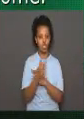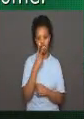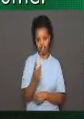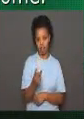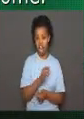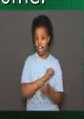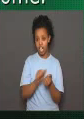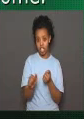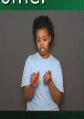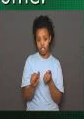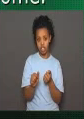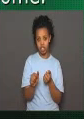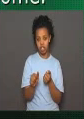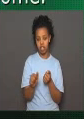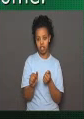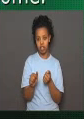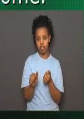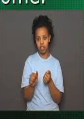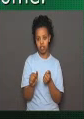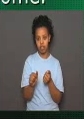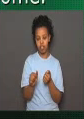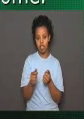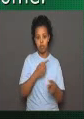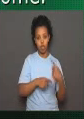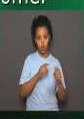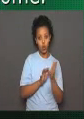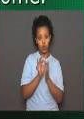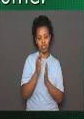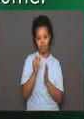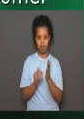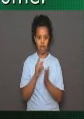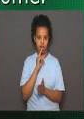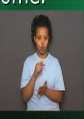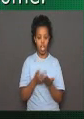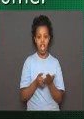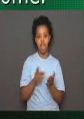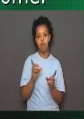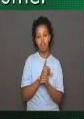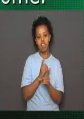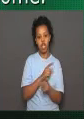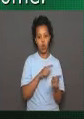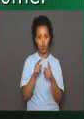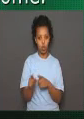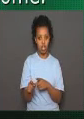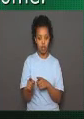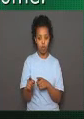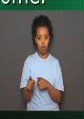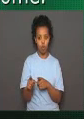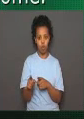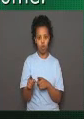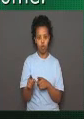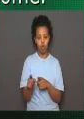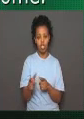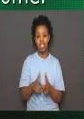Deletion is a decrease in the number of genes that occurs as a result of the loss of